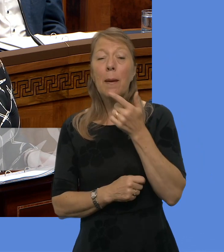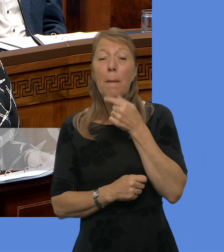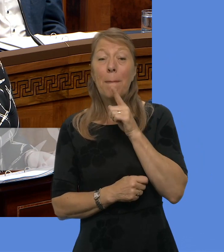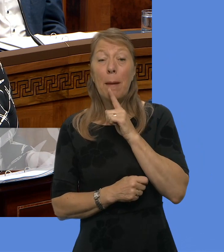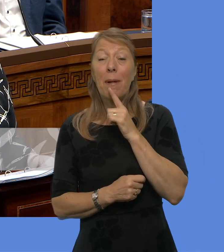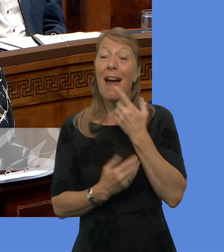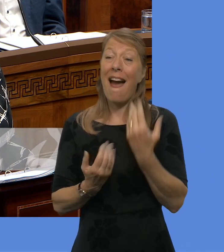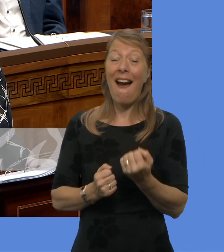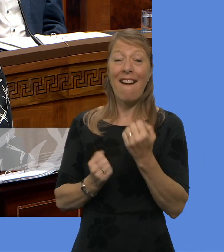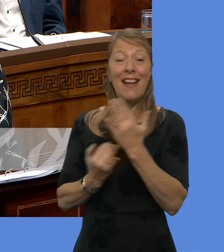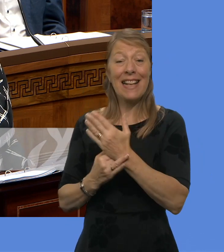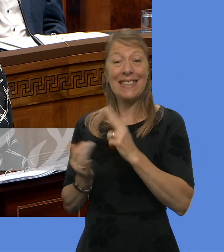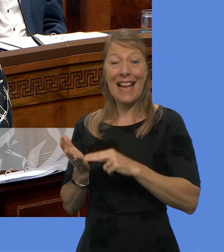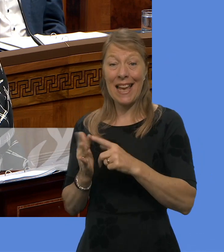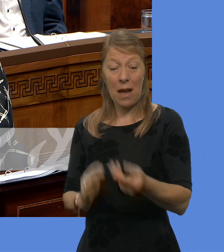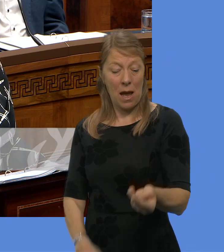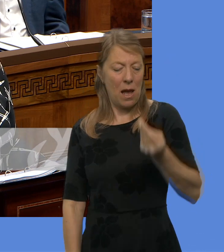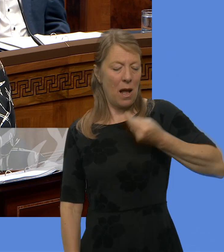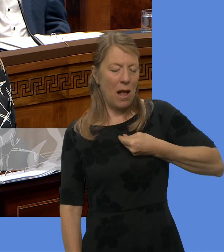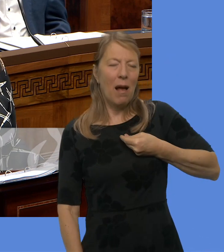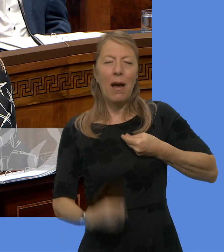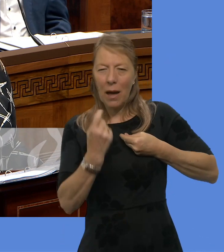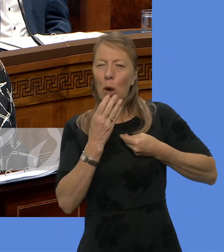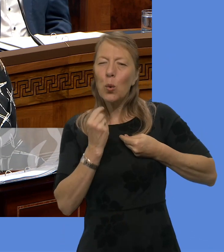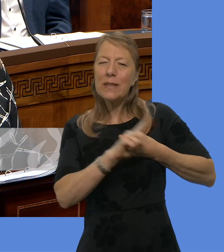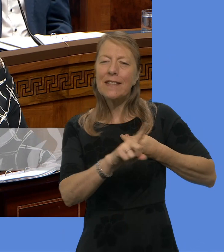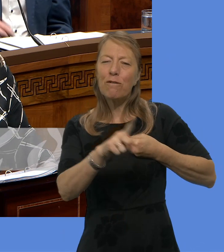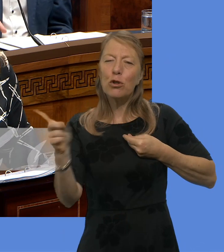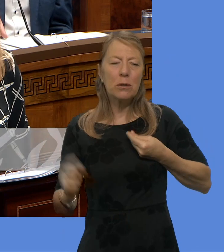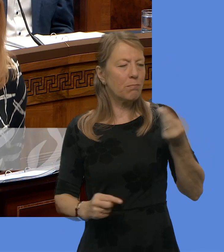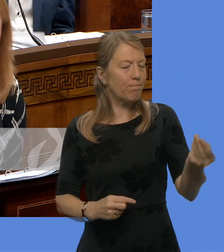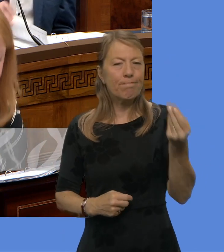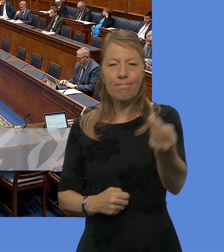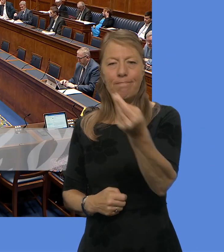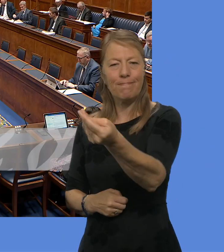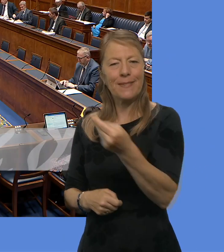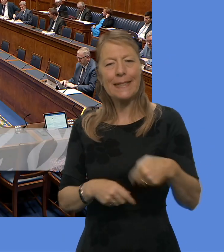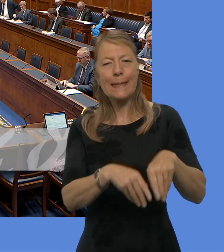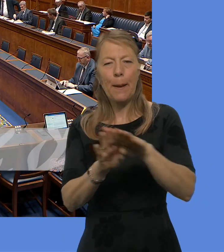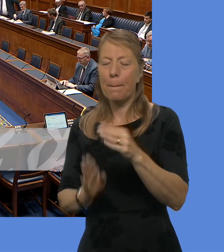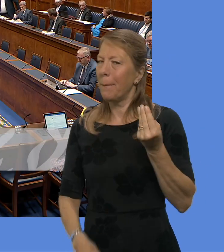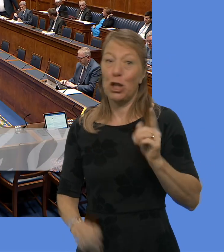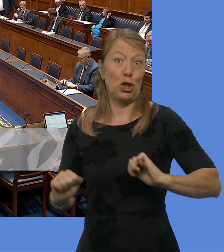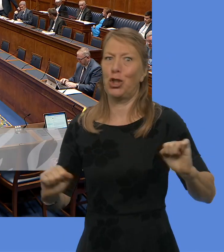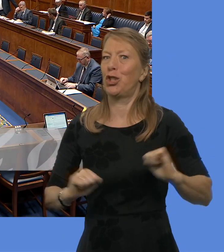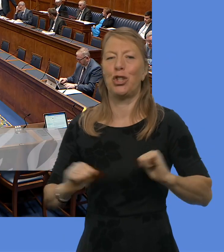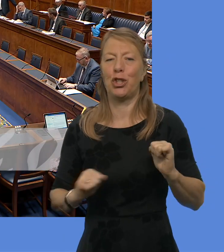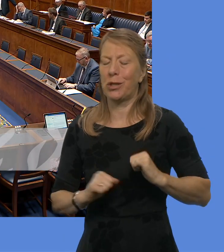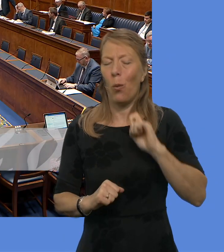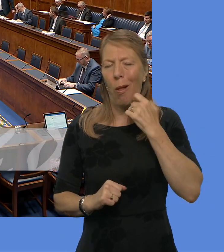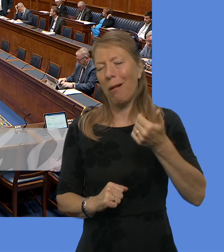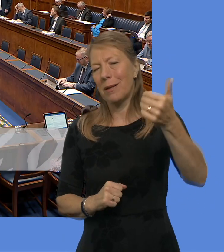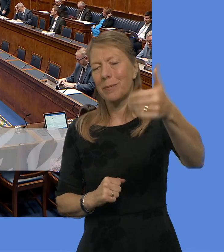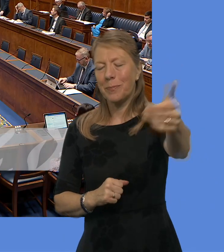to work closely with the Disclosure and Barring Service to progress this as soon as is practically possible. Mr Clark. I thank the Minister